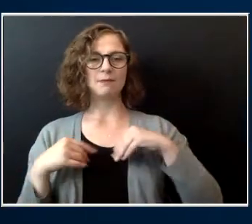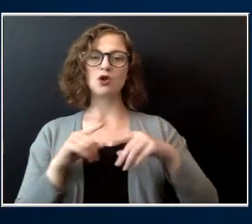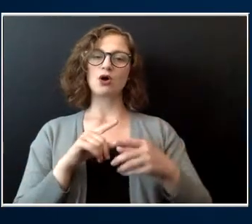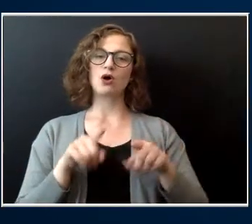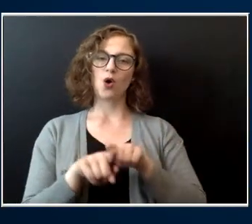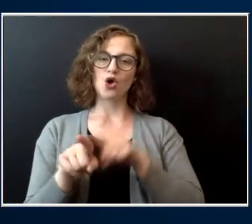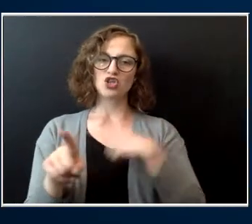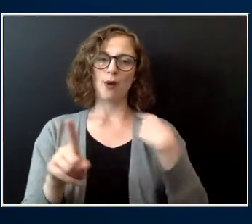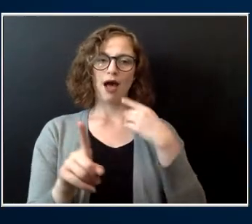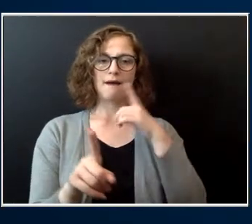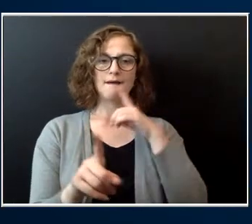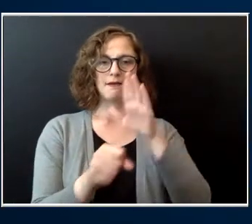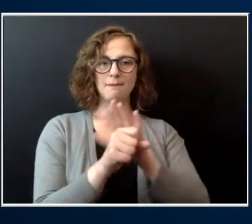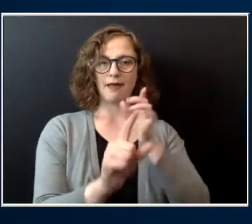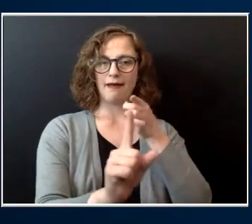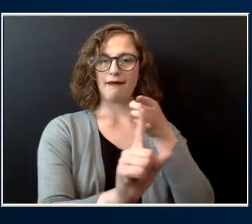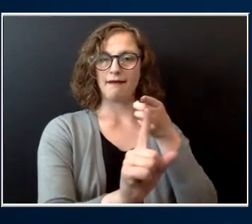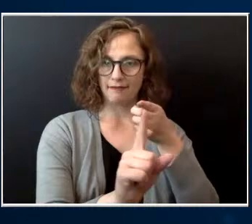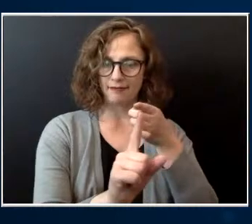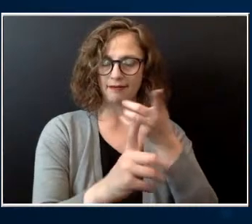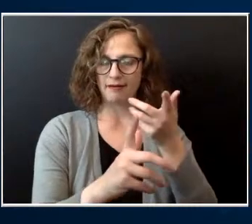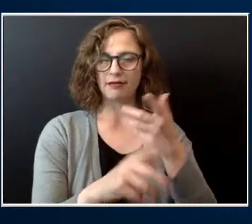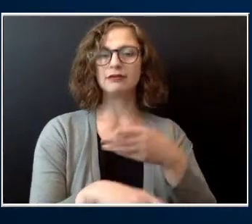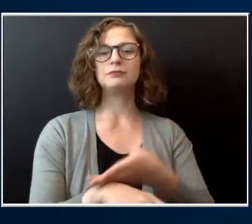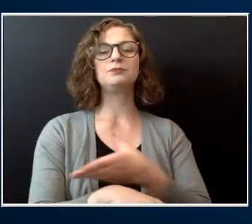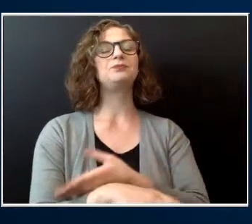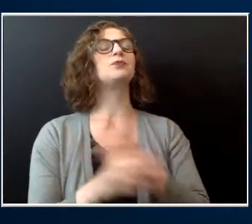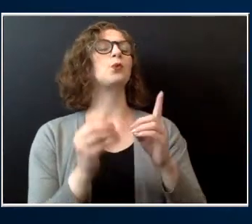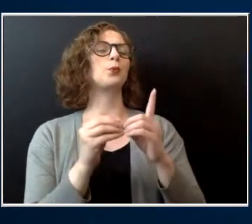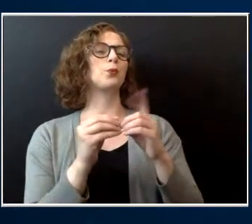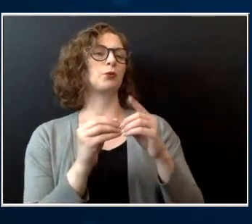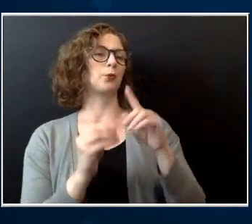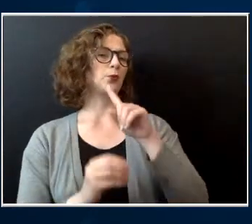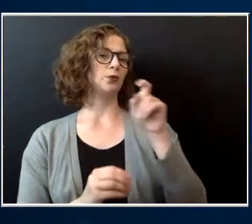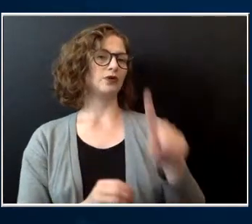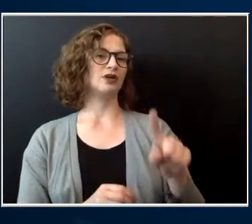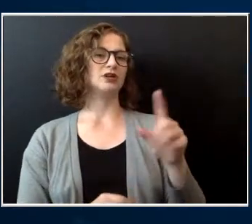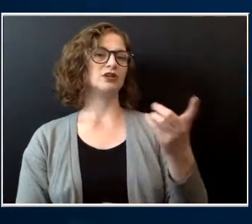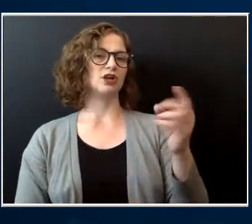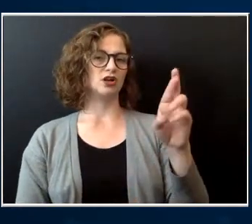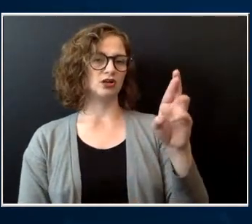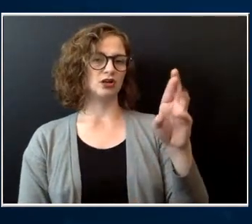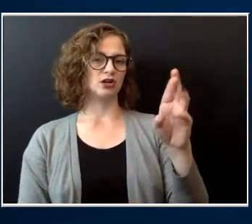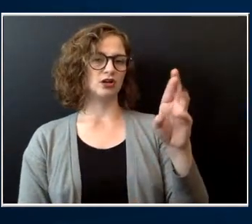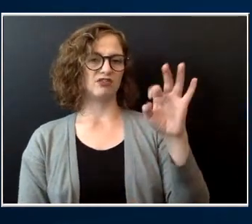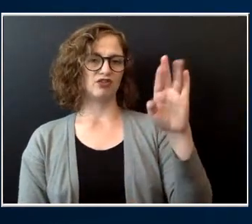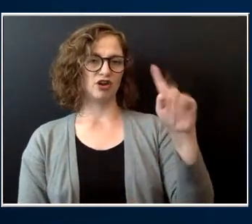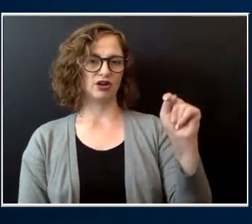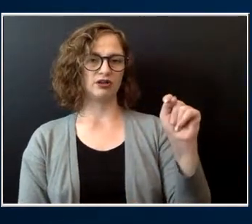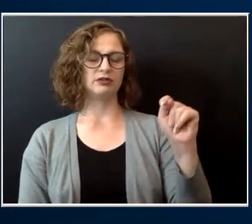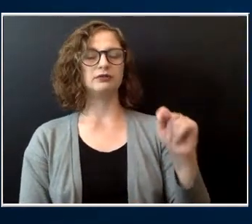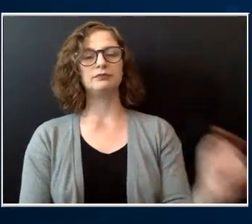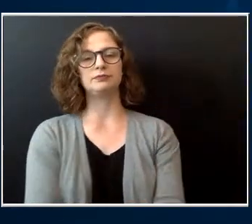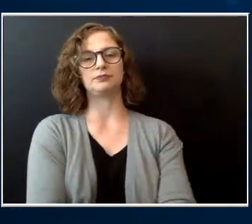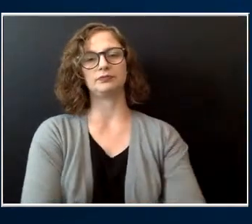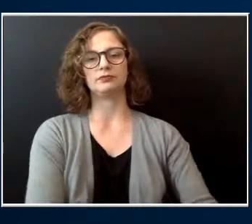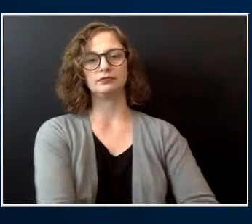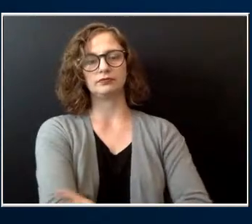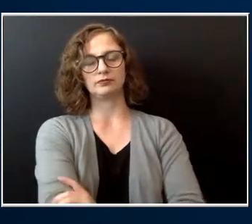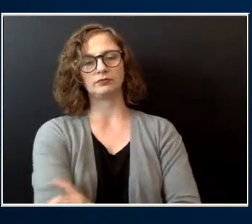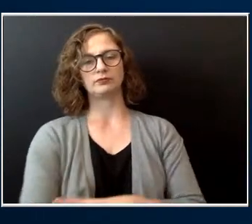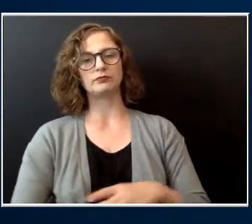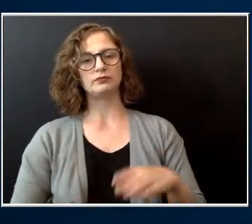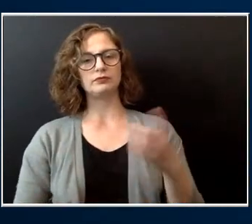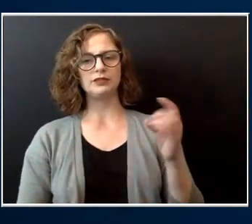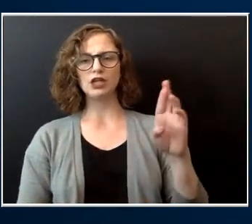understand there's been one more question for you. One more question for Dr. Beffert. Marcia wants to know, Marcia writes, Dr. Beffert's with the Cancer Center, so how did she get